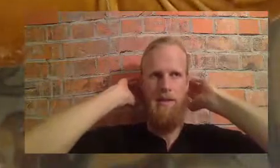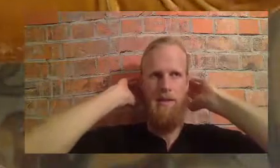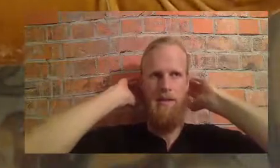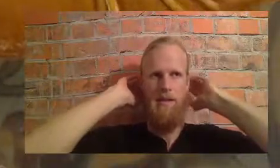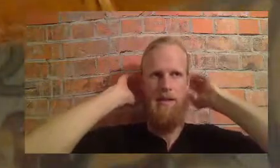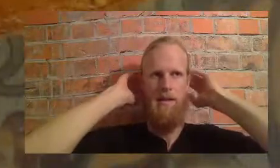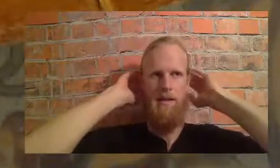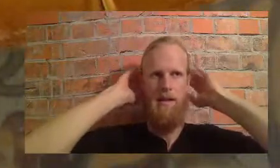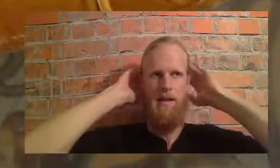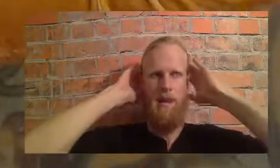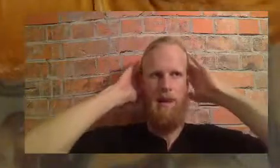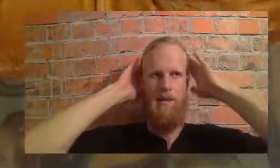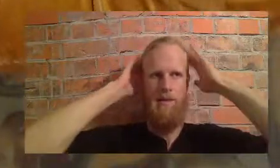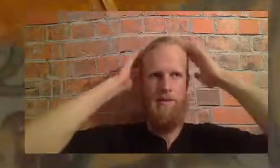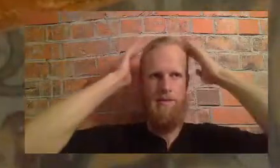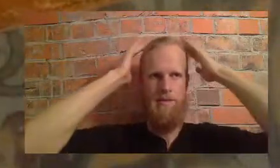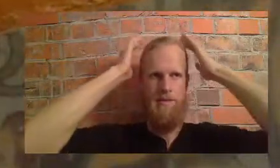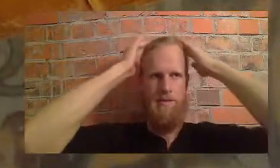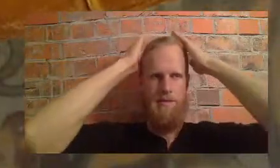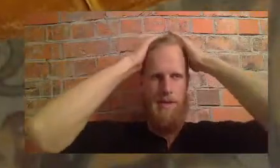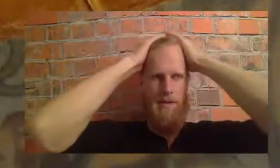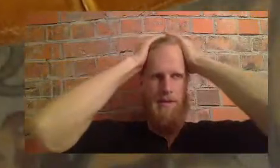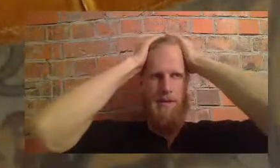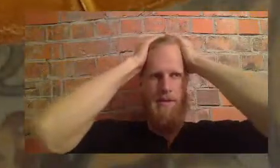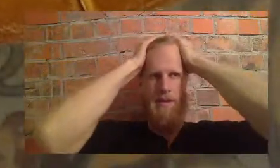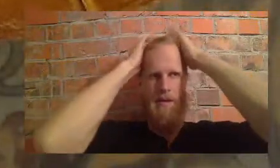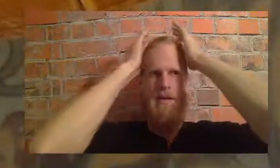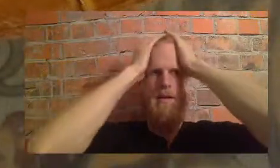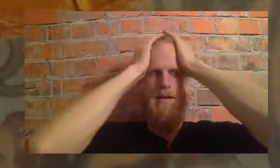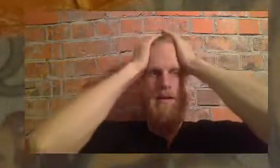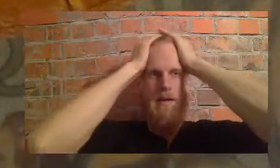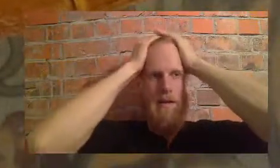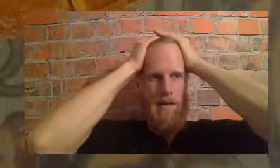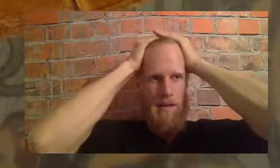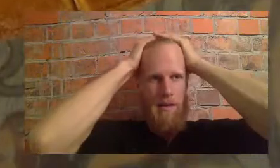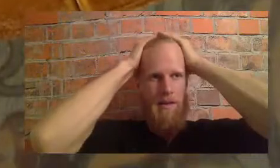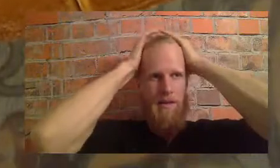Say it out loud. What is this negative belief about this issue?